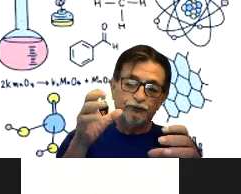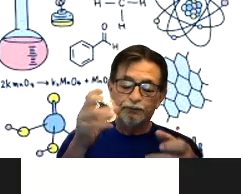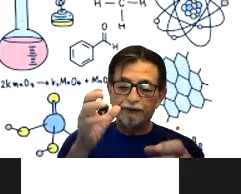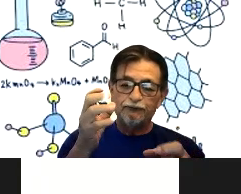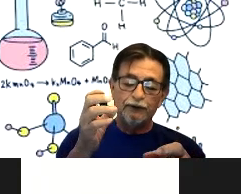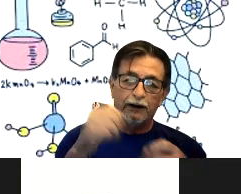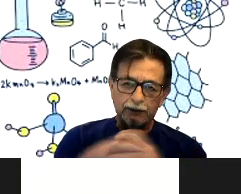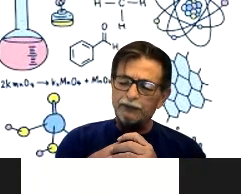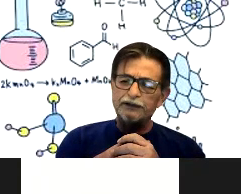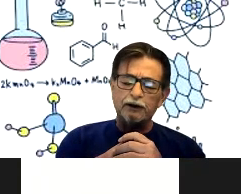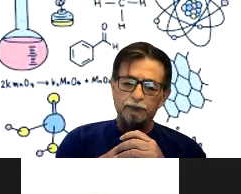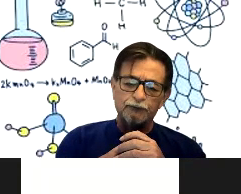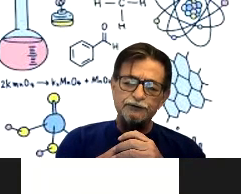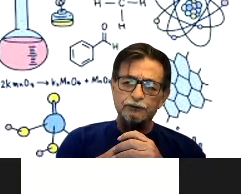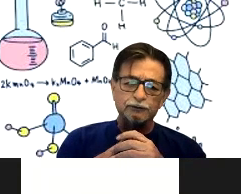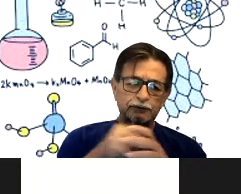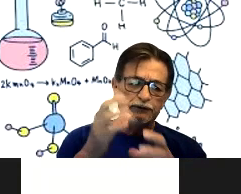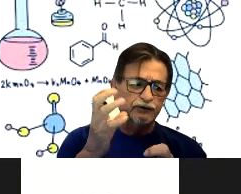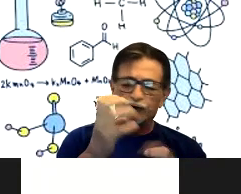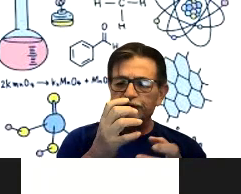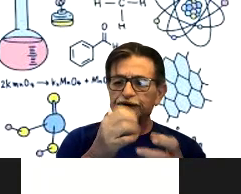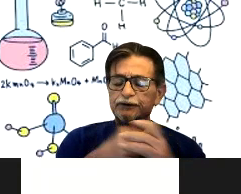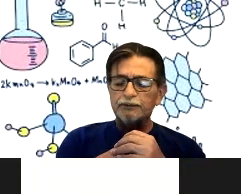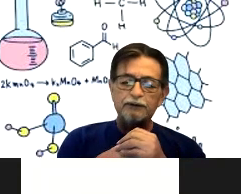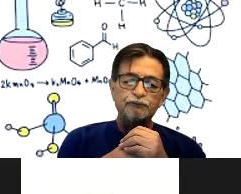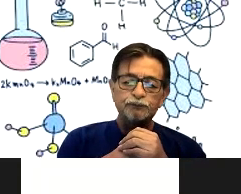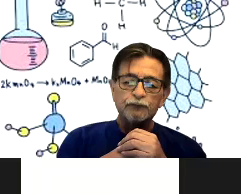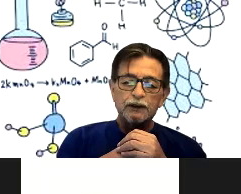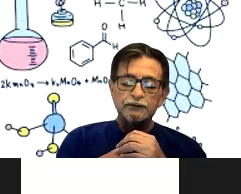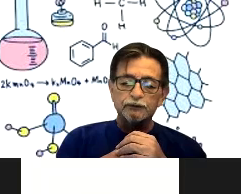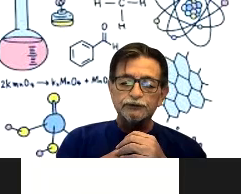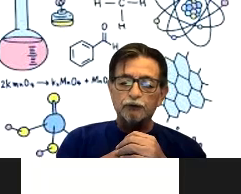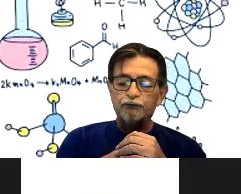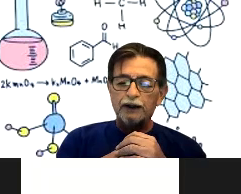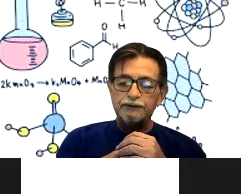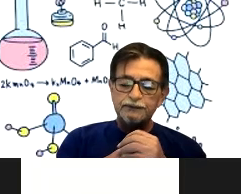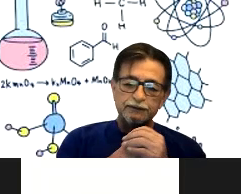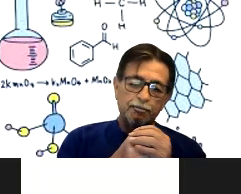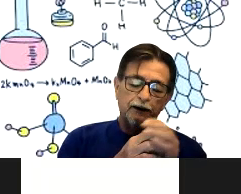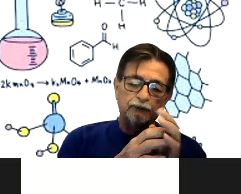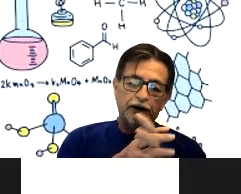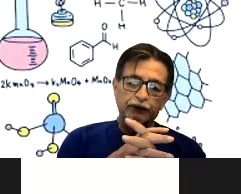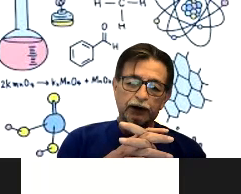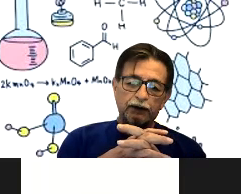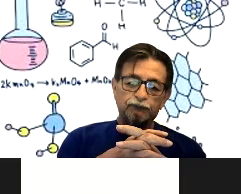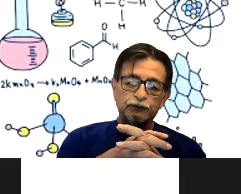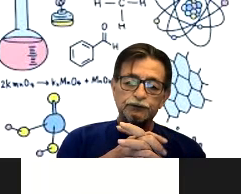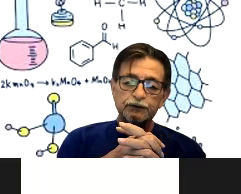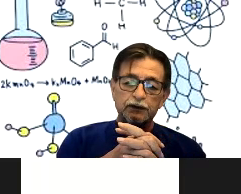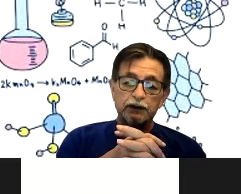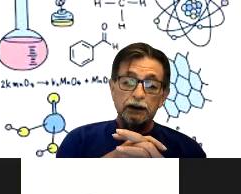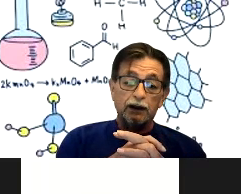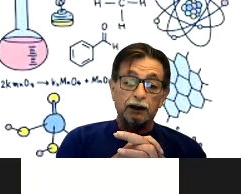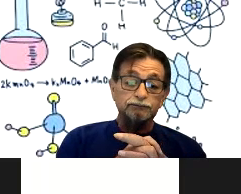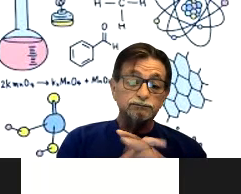to be I think they call them vasoconstrictors, I believe. So sulfites are found in a lot of